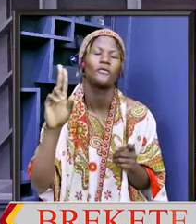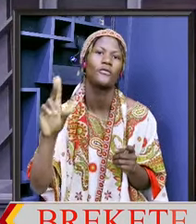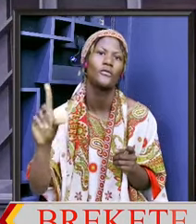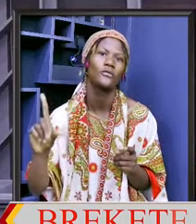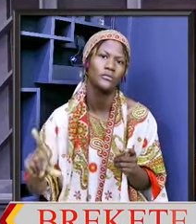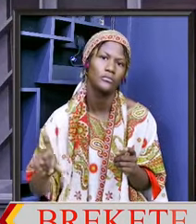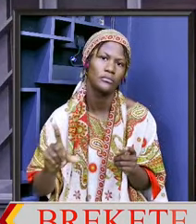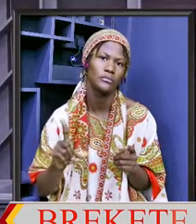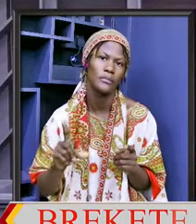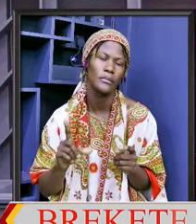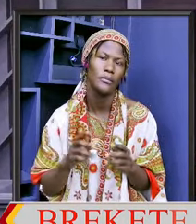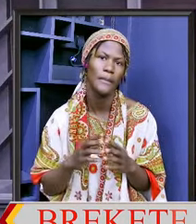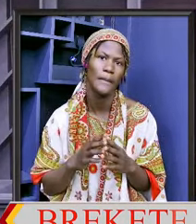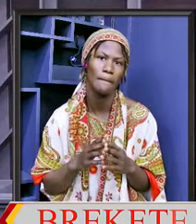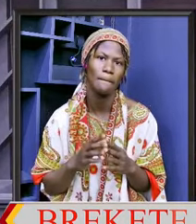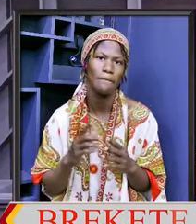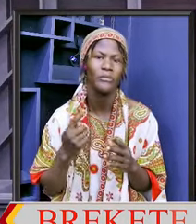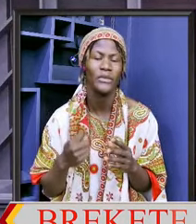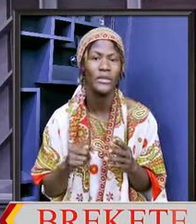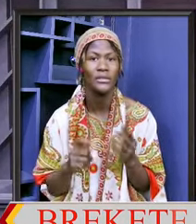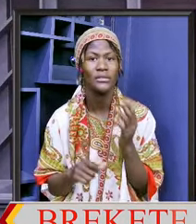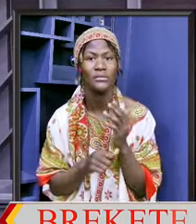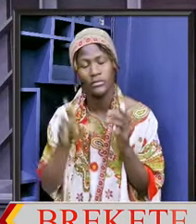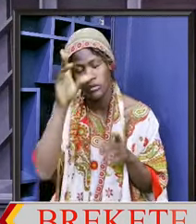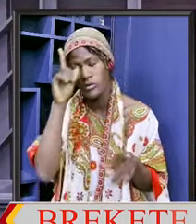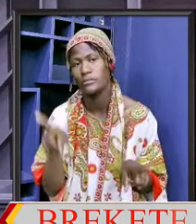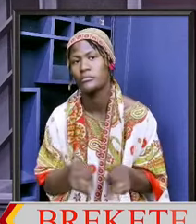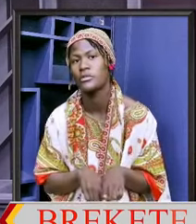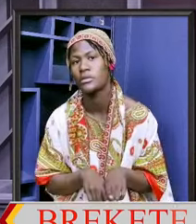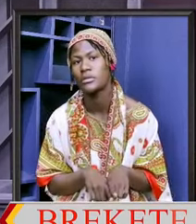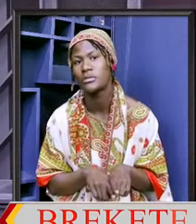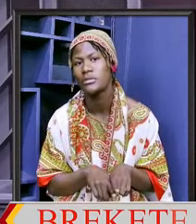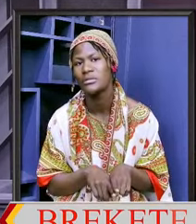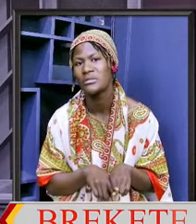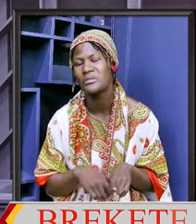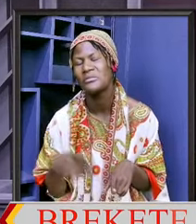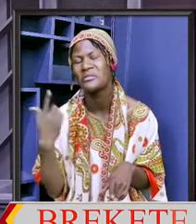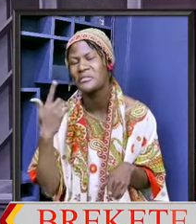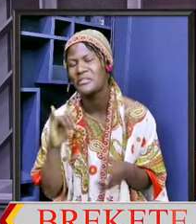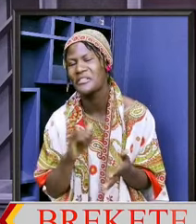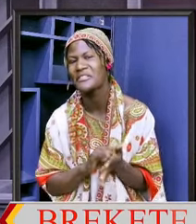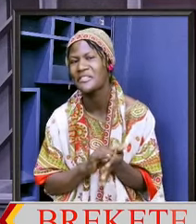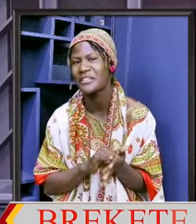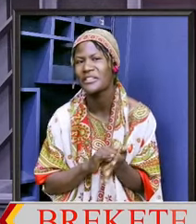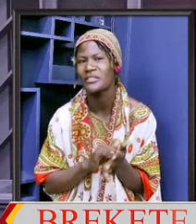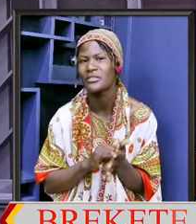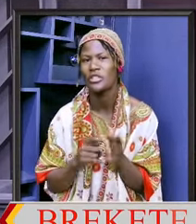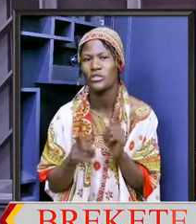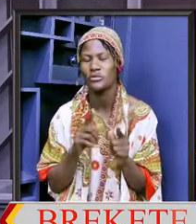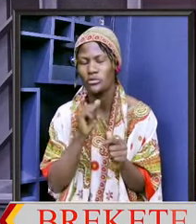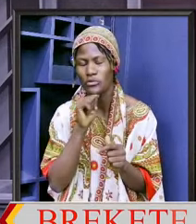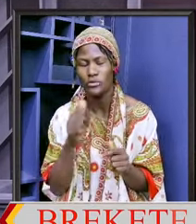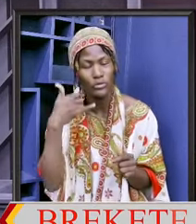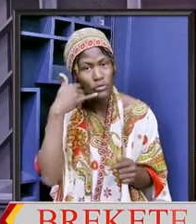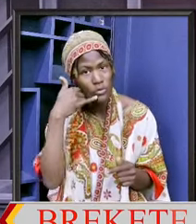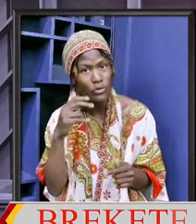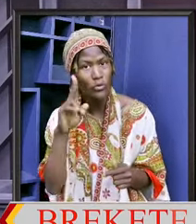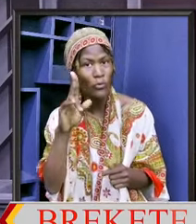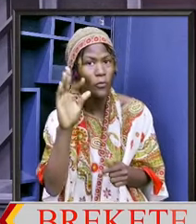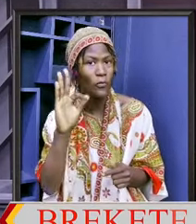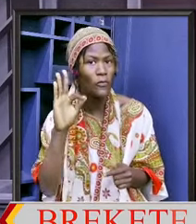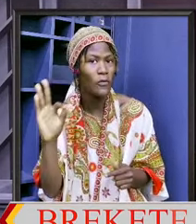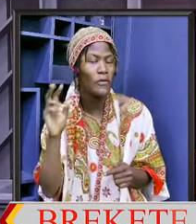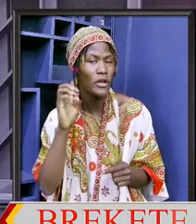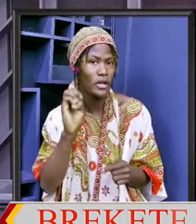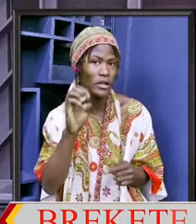because charge them. Because the senior brother, imagine, say, we no call Ufedo. For una to hear